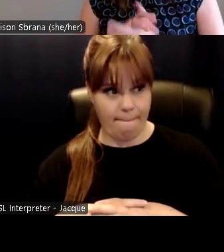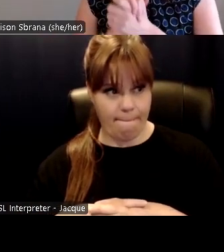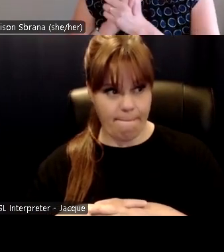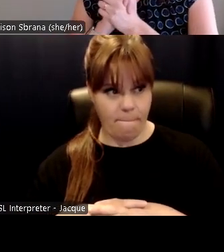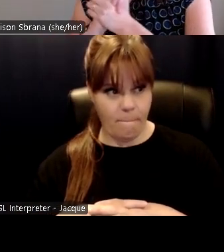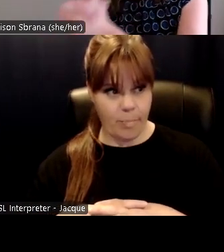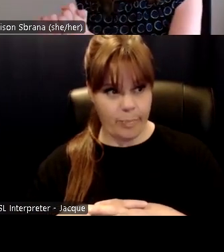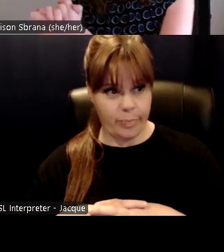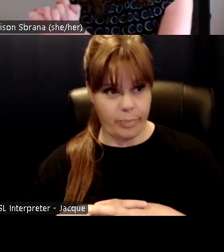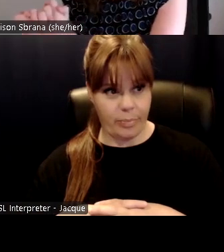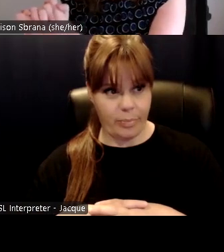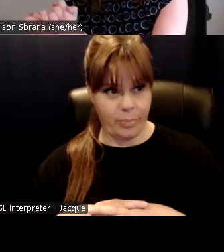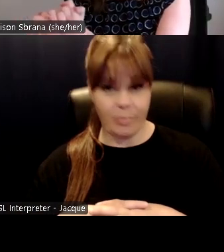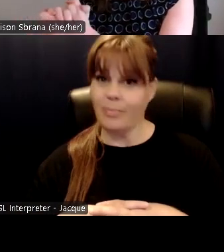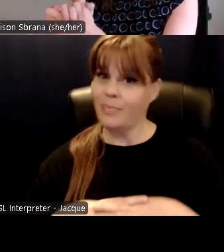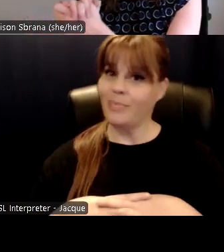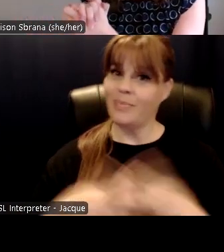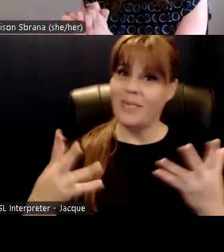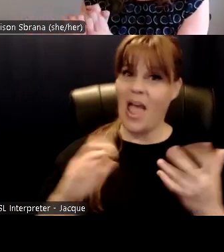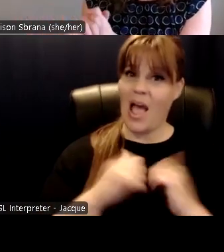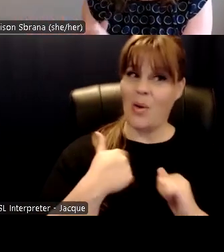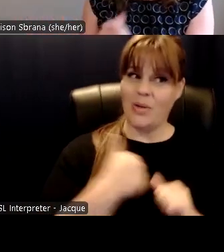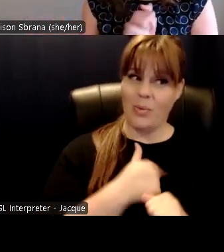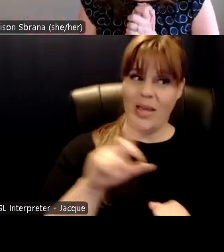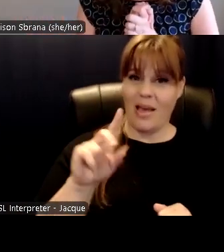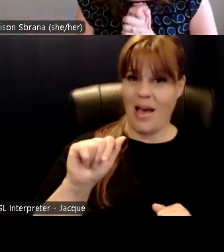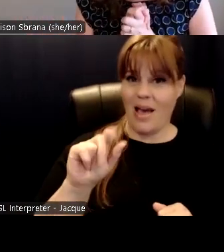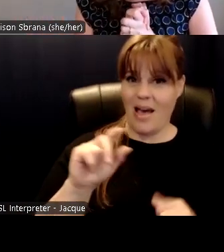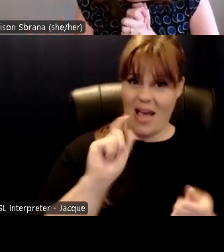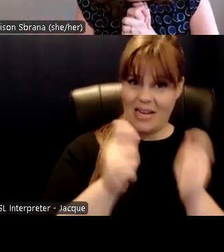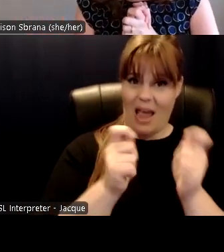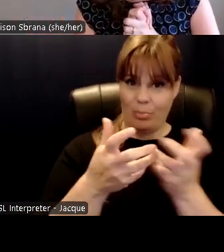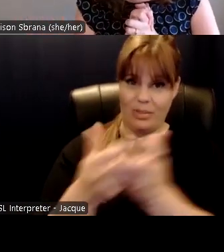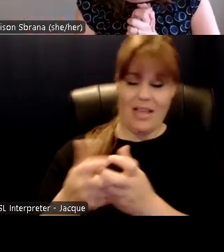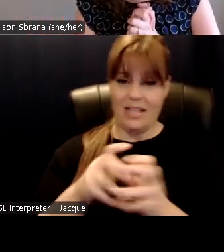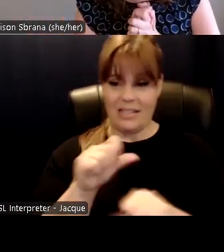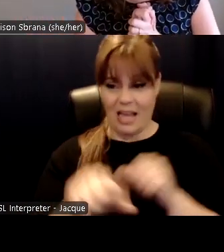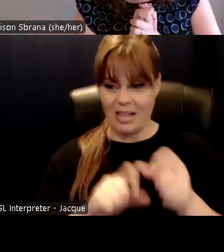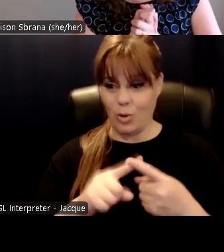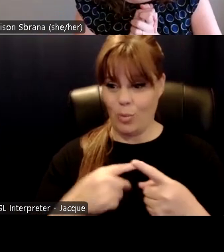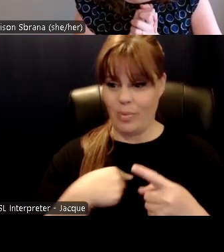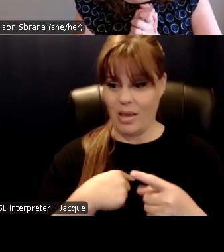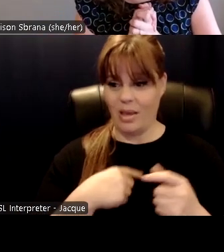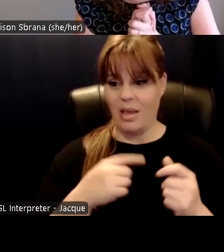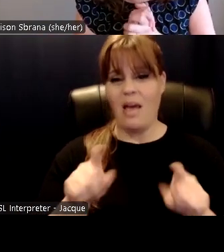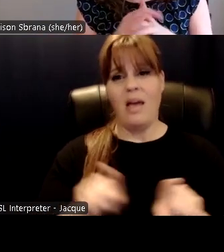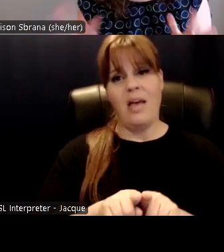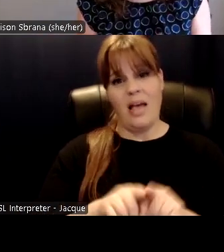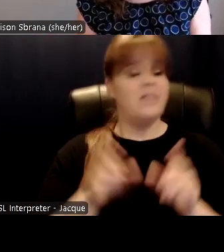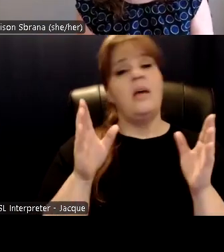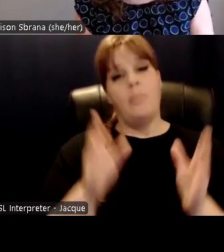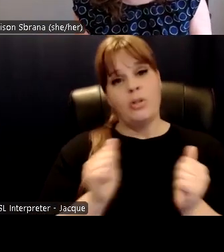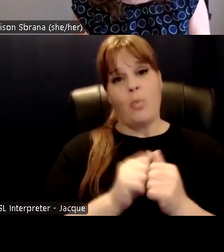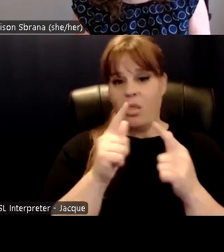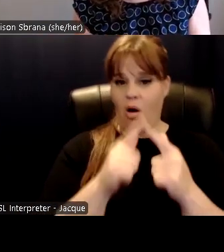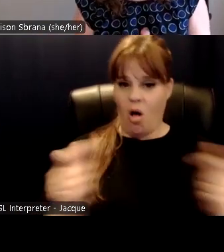So, how did we adapt cycling to me as a person with ME/CFS and POTS and all of